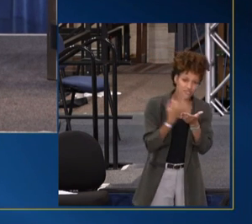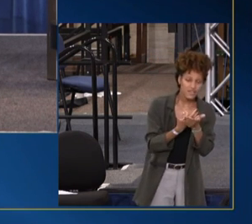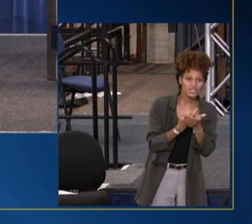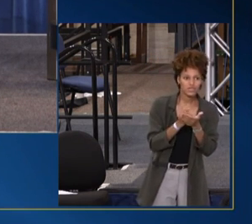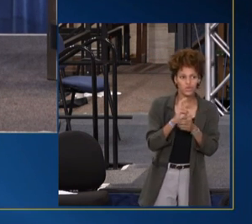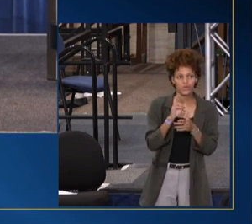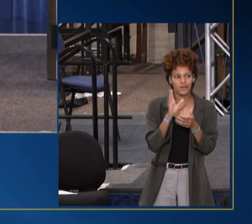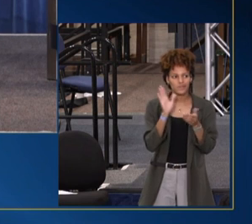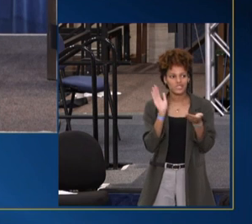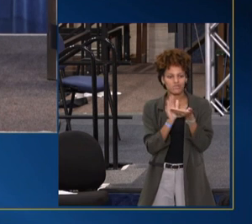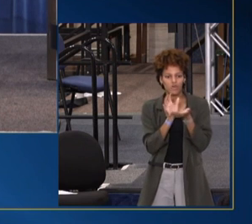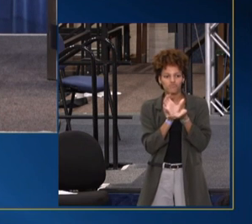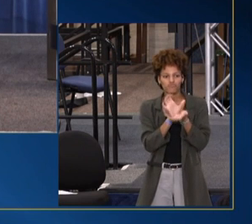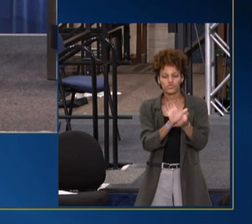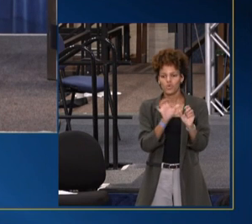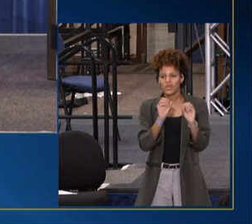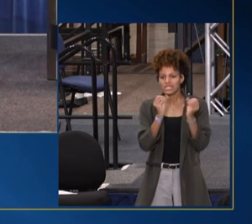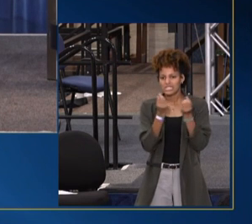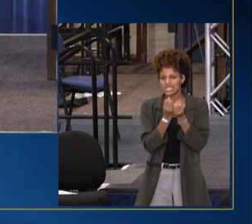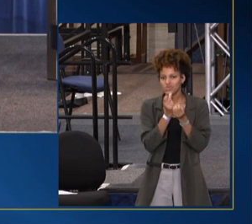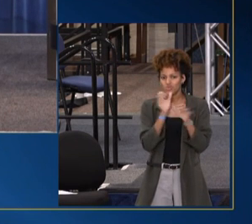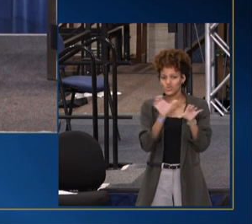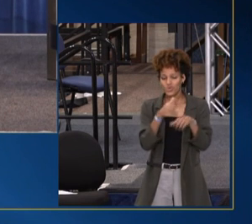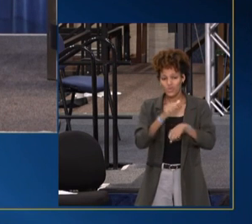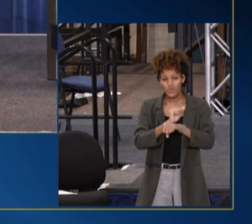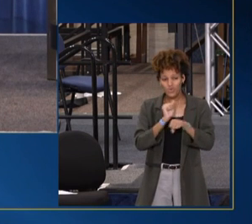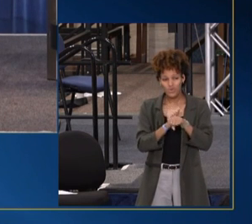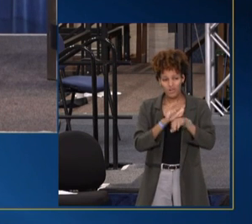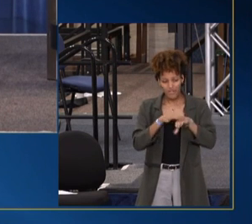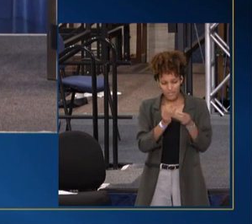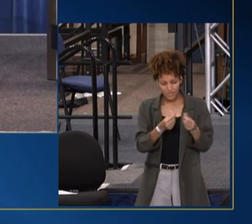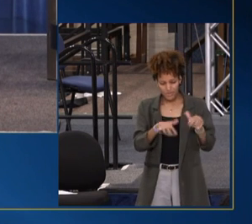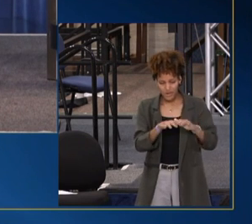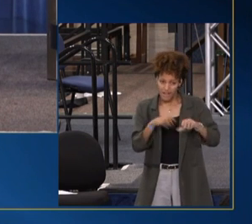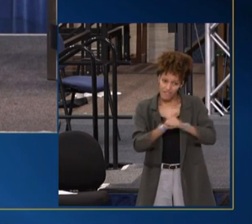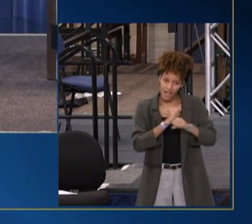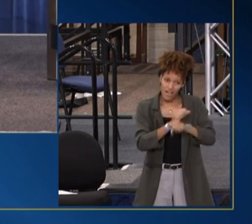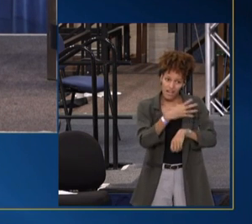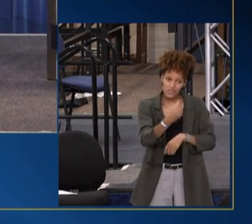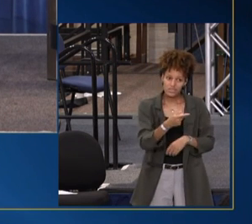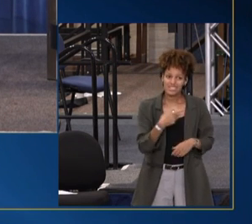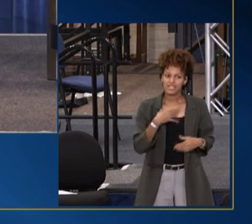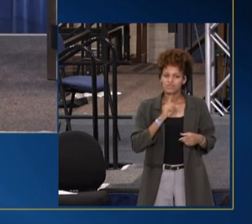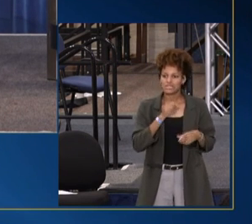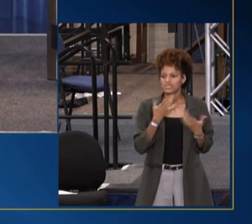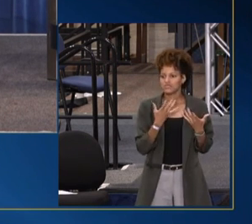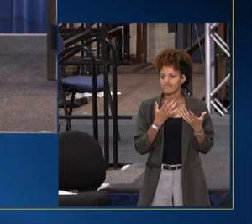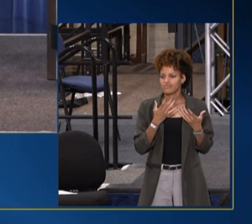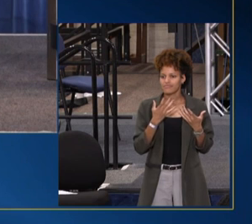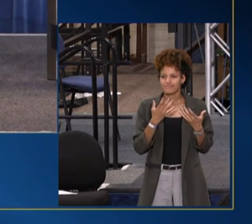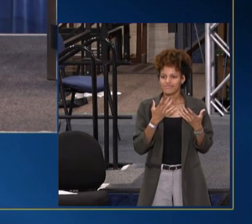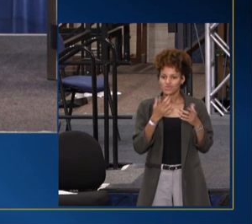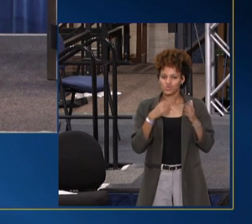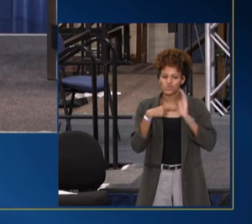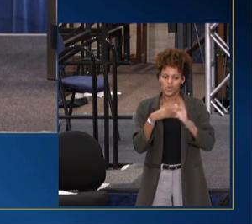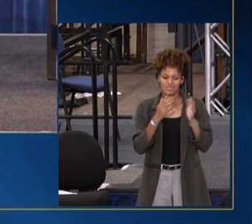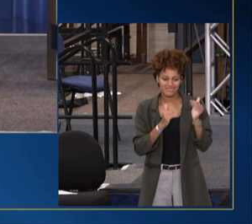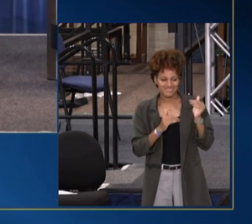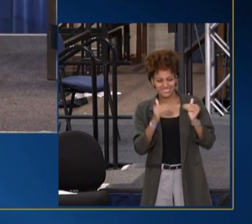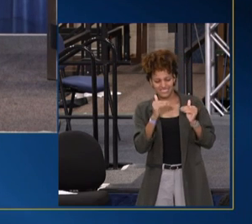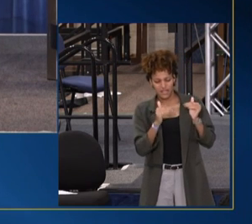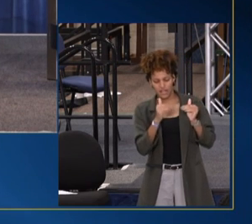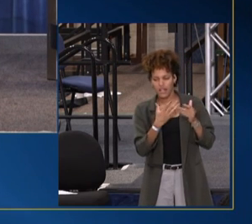small grassroots organizations that are doing the work on the ground, then that further creates the inequitability in our communities that is